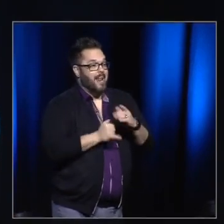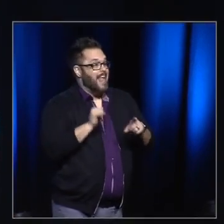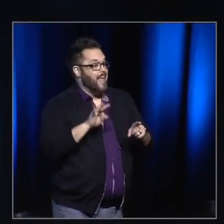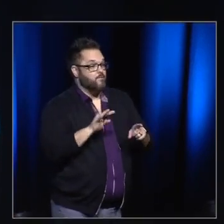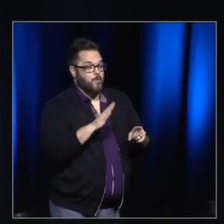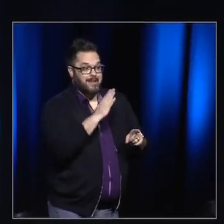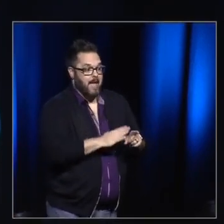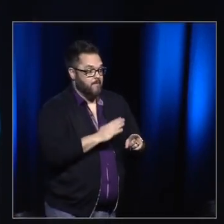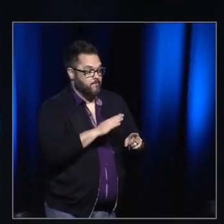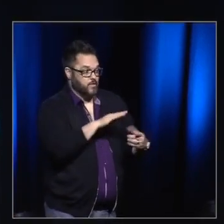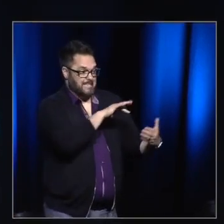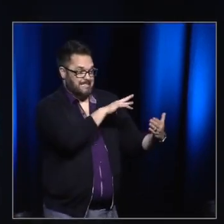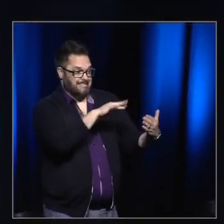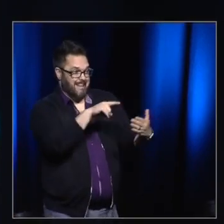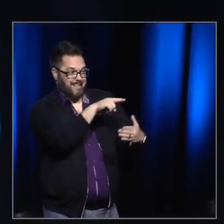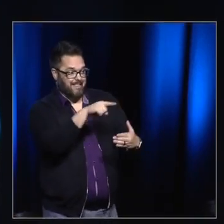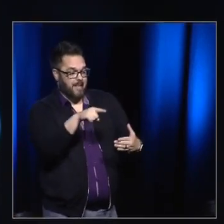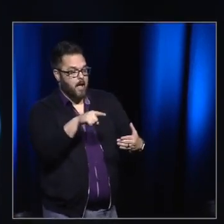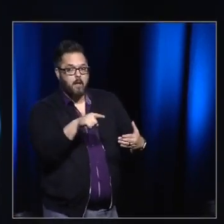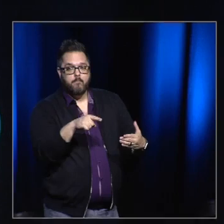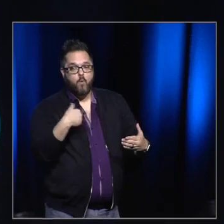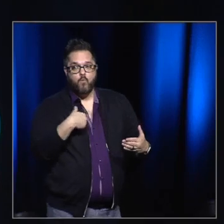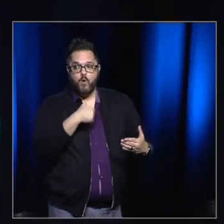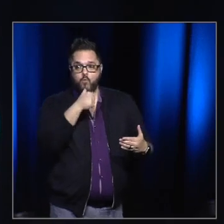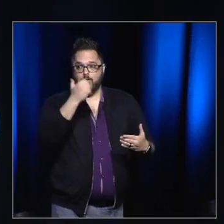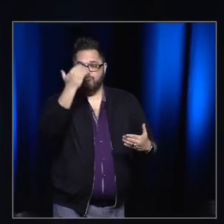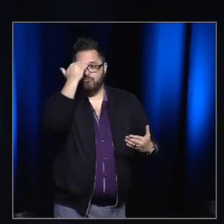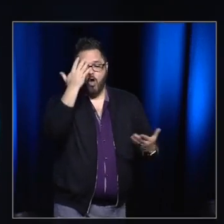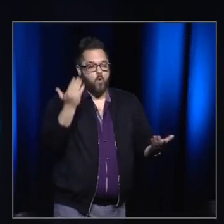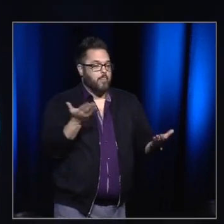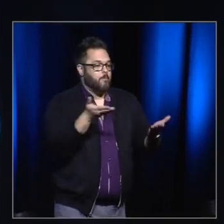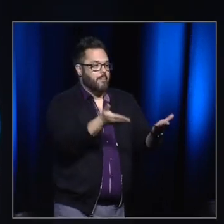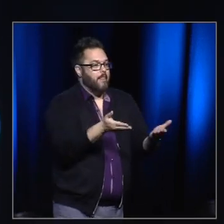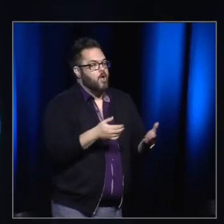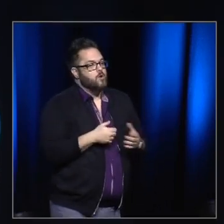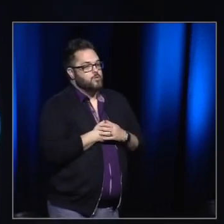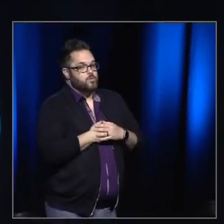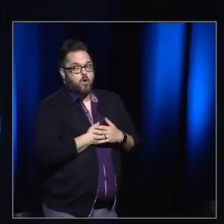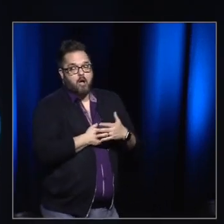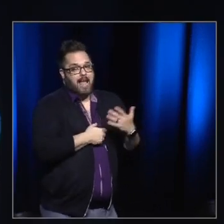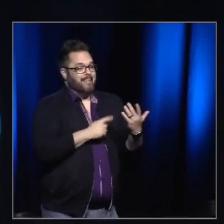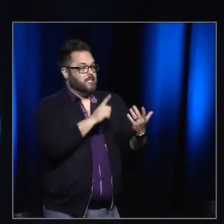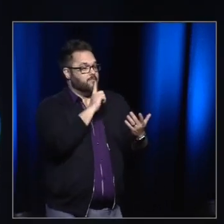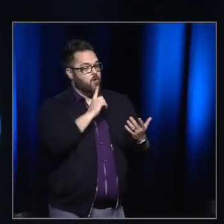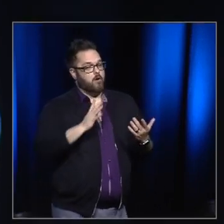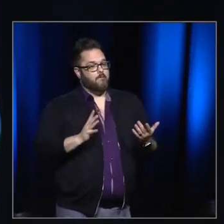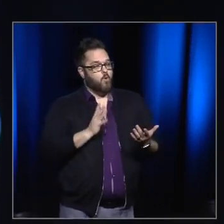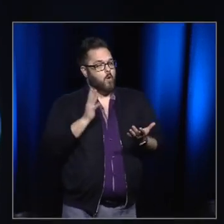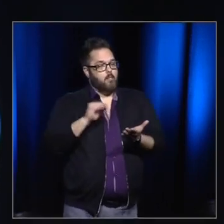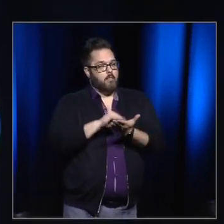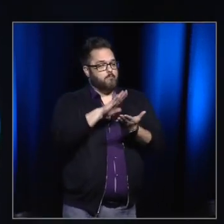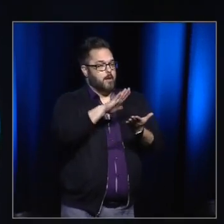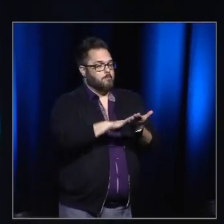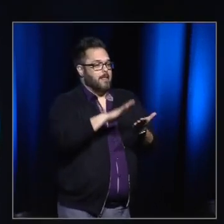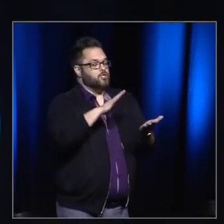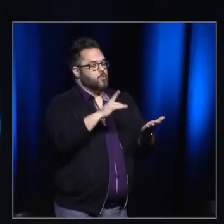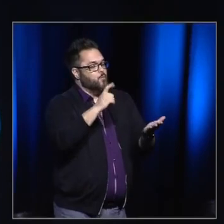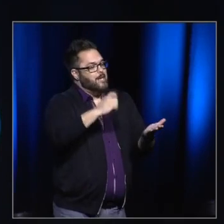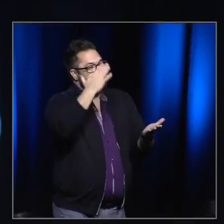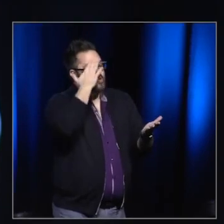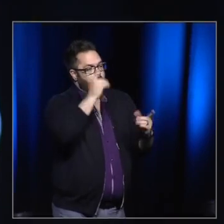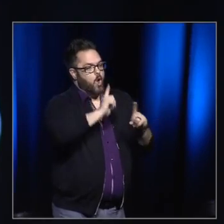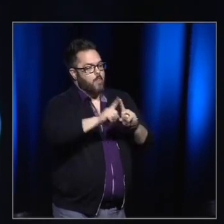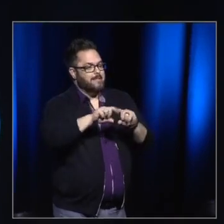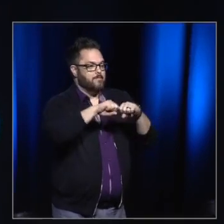was there. So yeah, what I'm saying is that at least for posterity, we need to find out what all these different societies